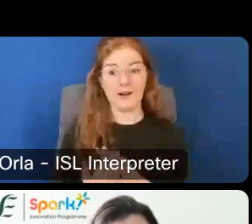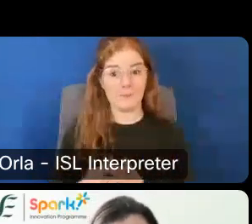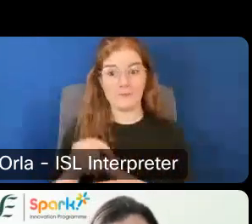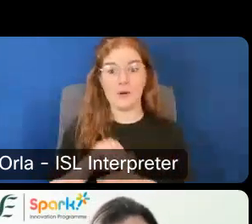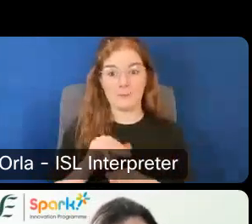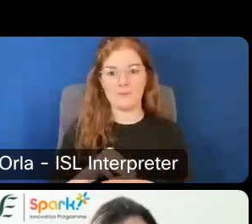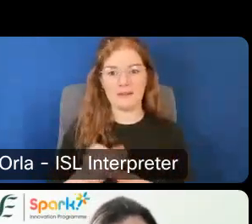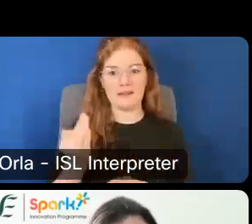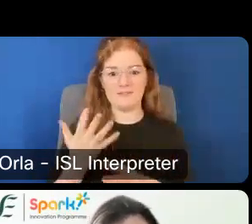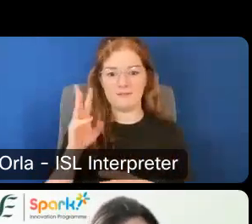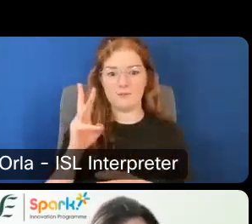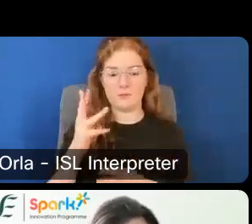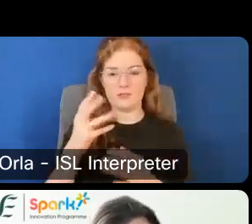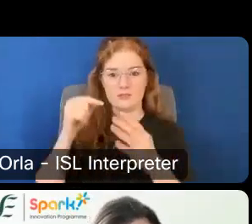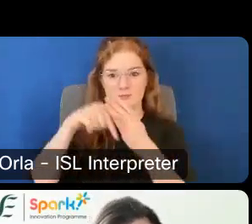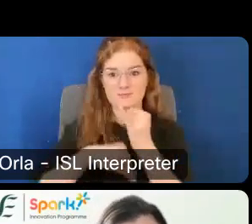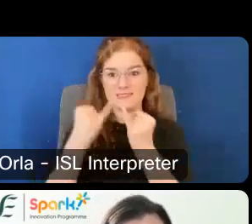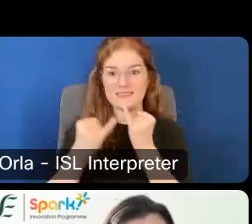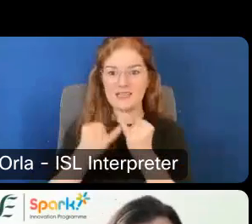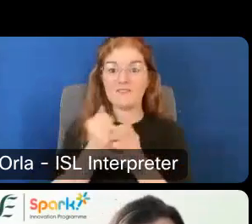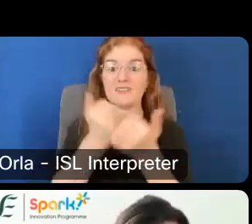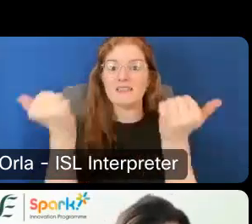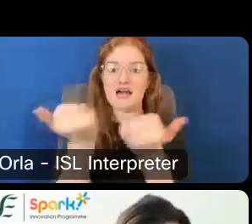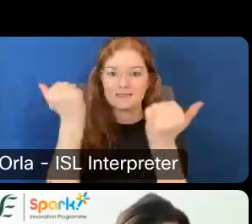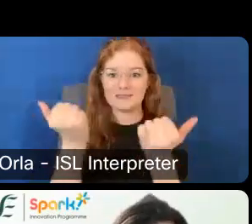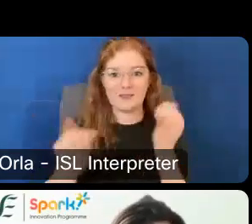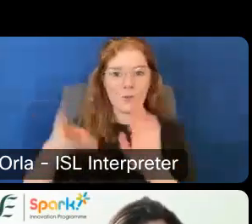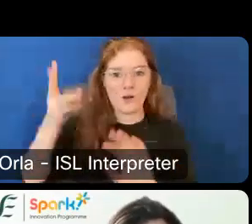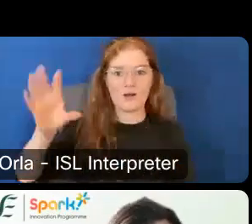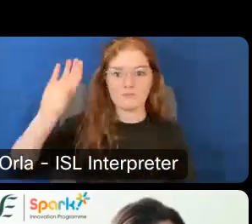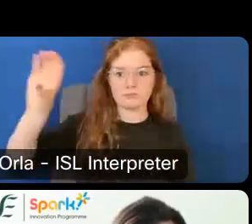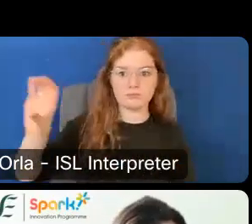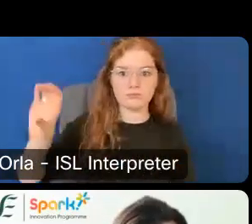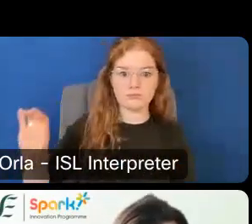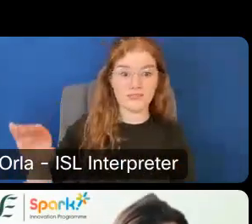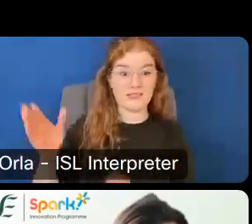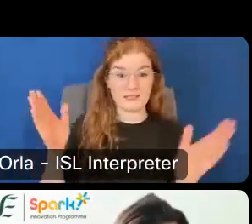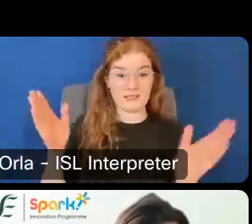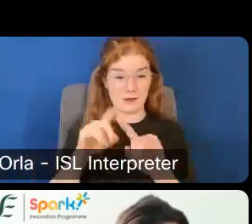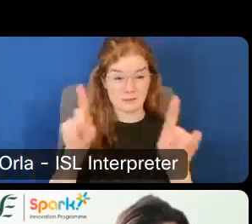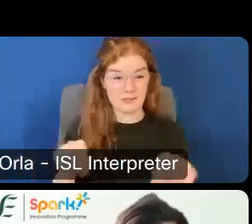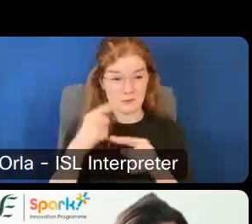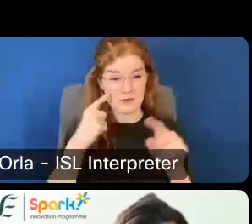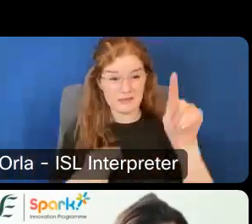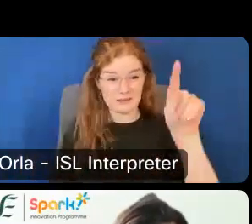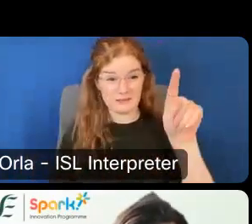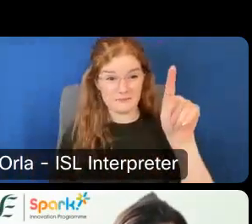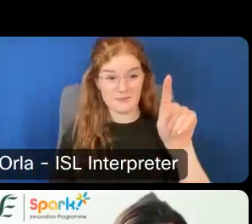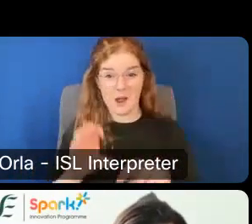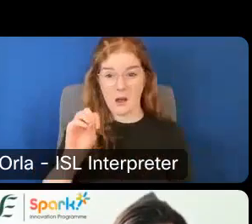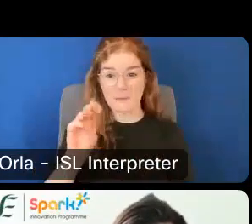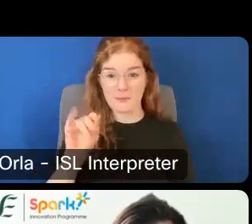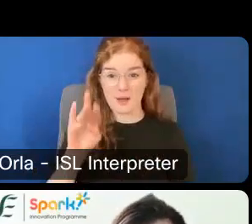when they started examining the signage that was there. So, even in this small screen, you can see there the